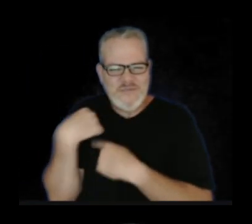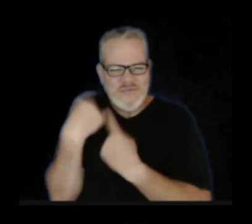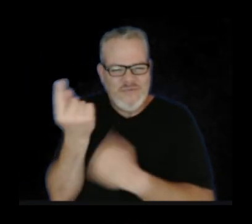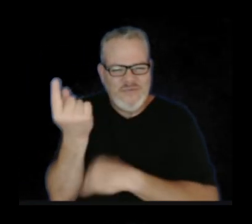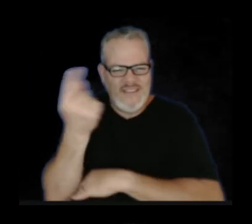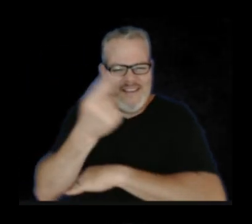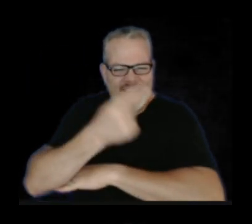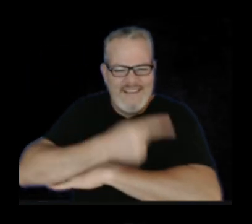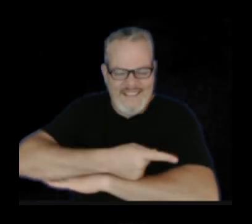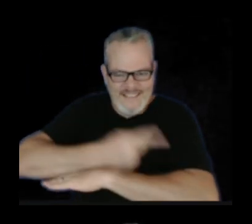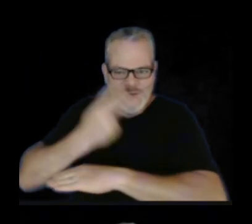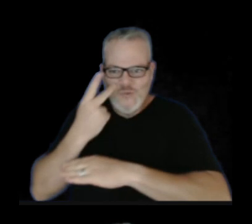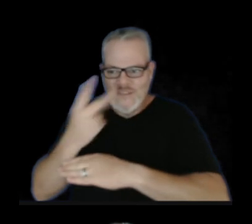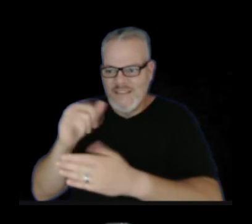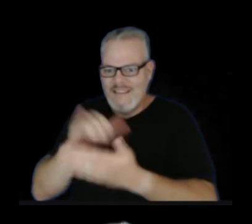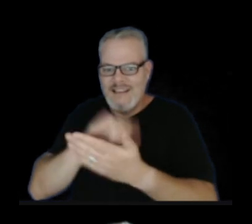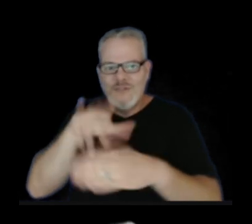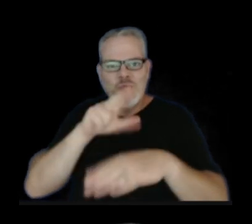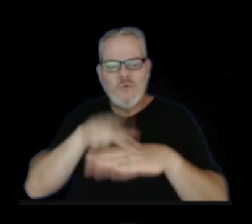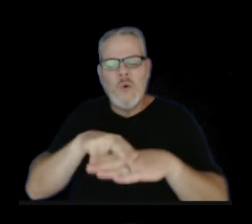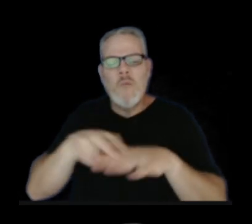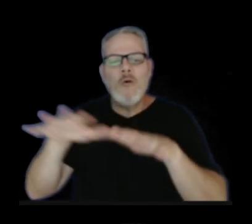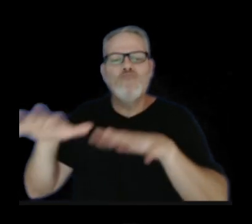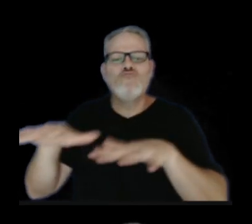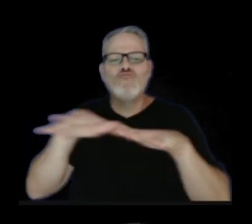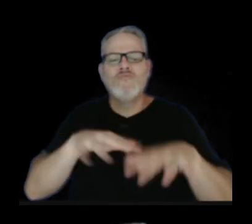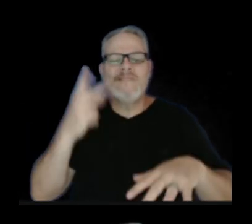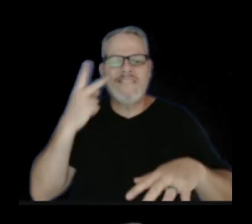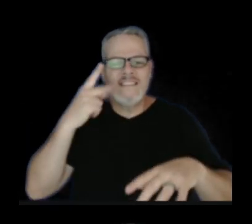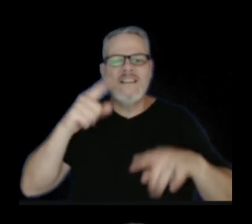for these earthquakes to occur in the background.